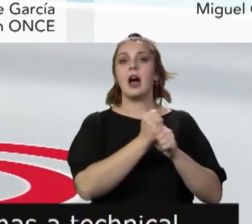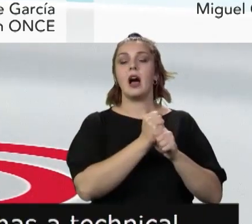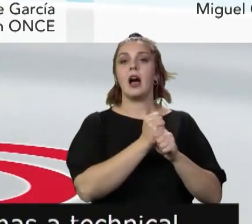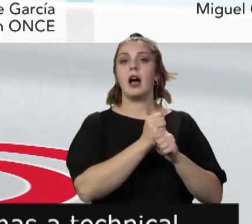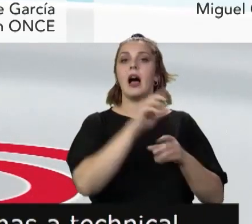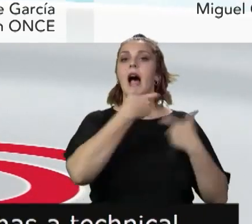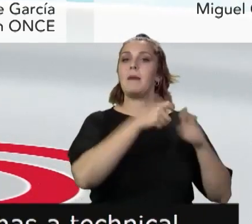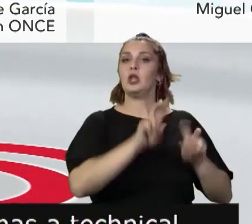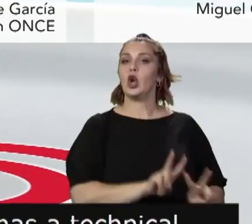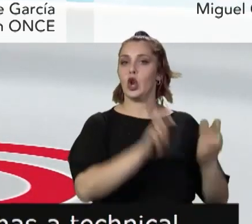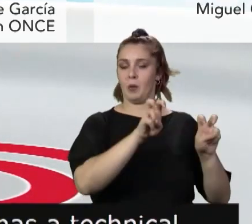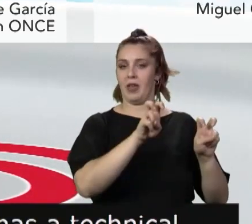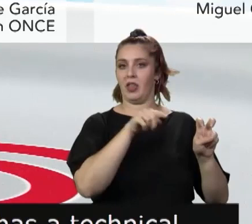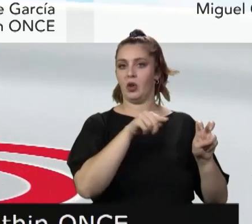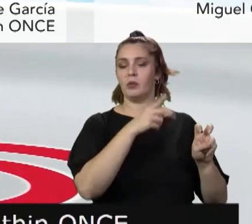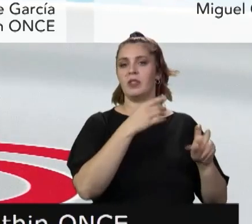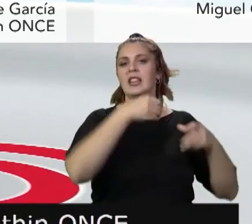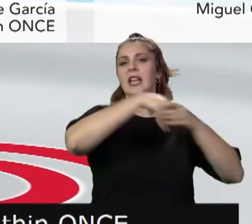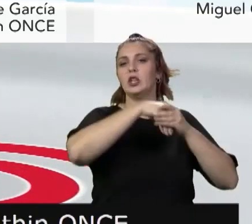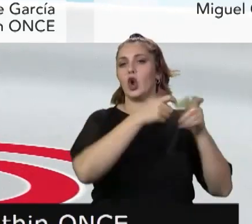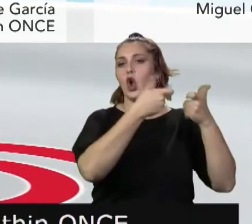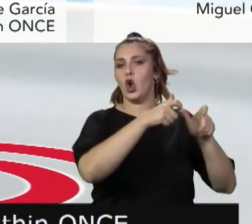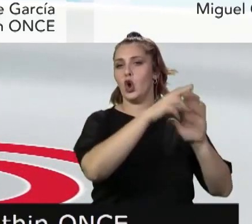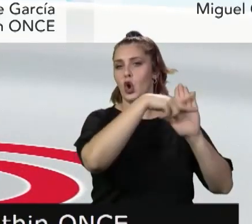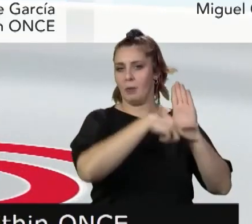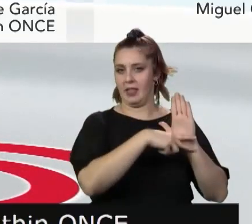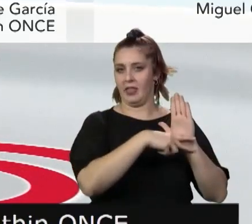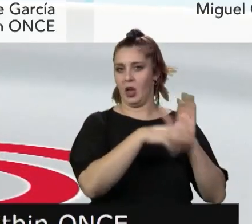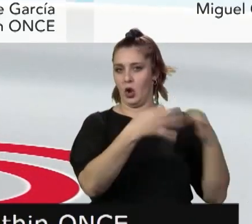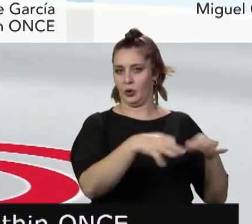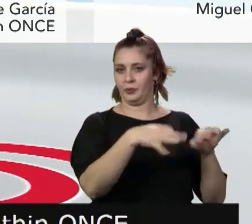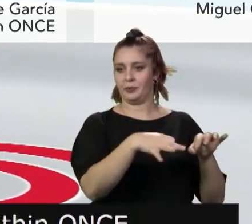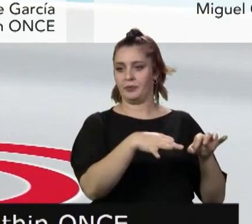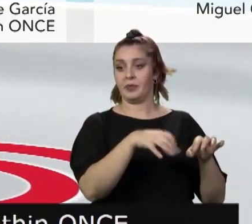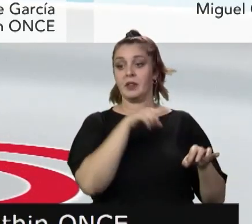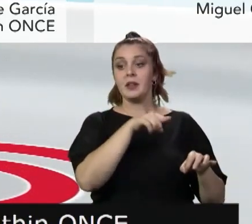in an innovation project within the organization.